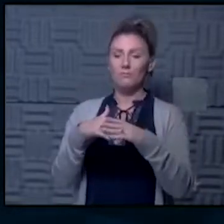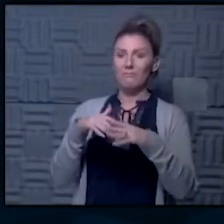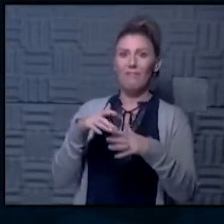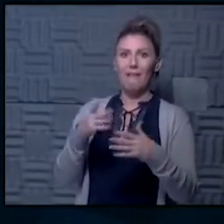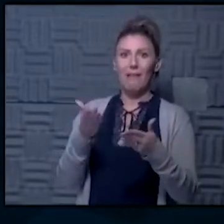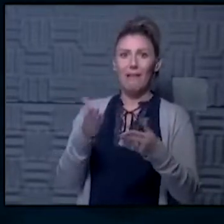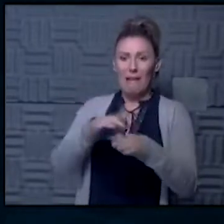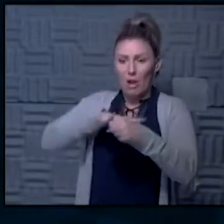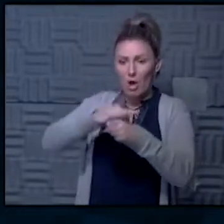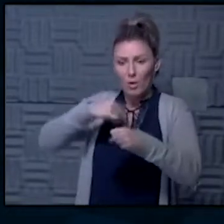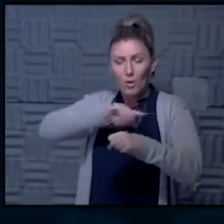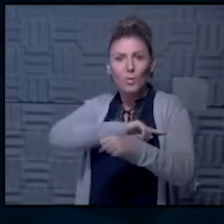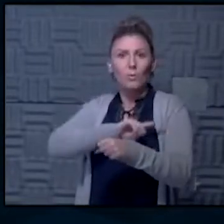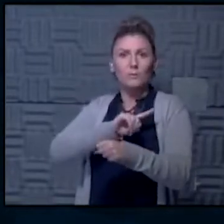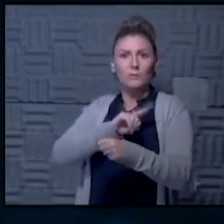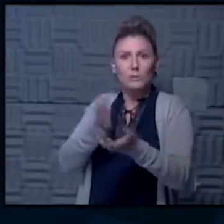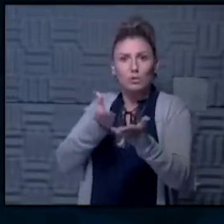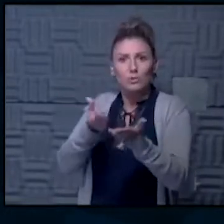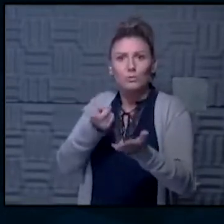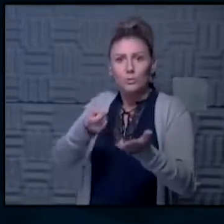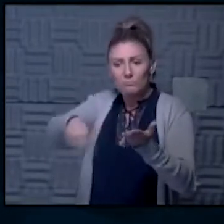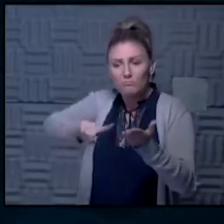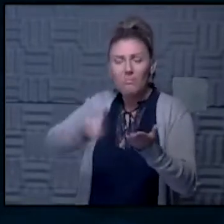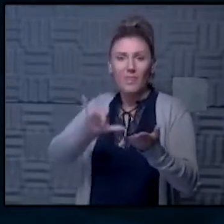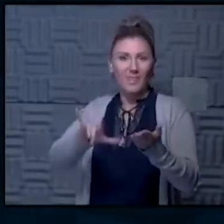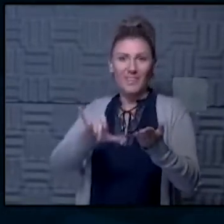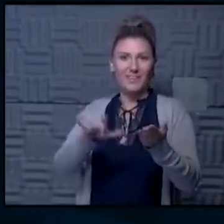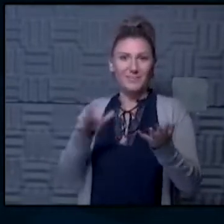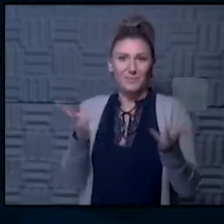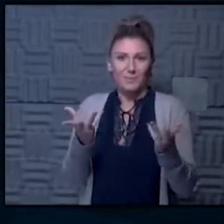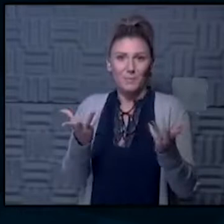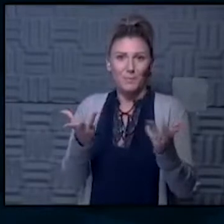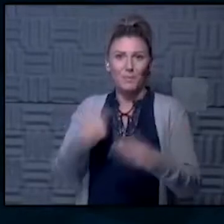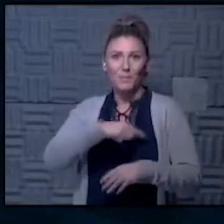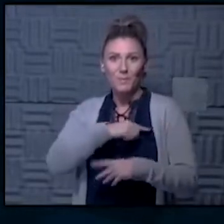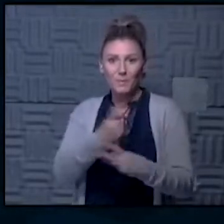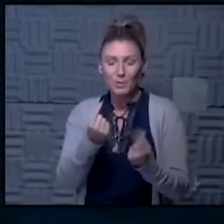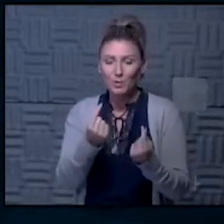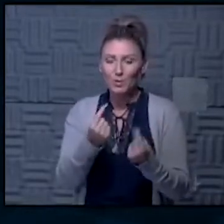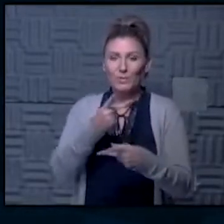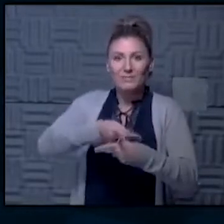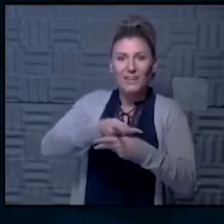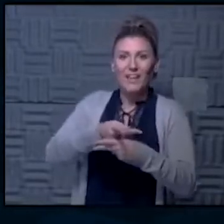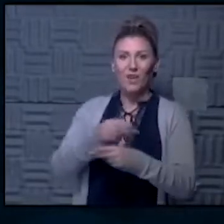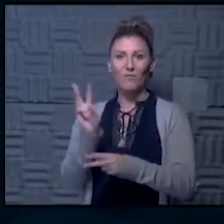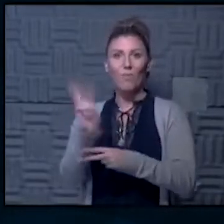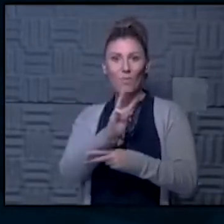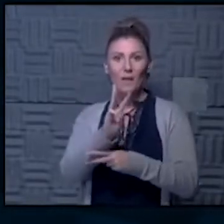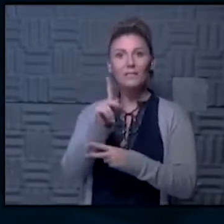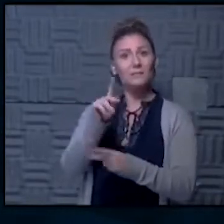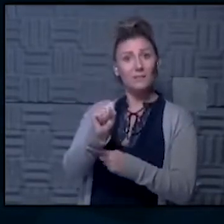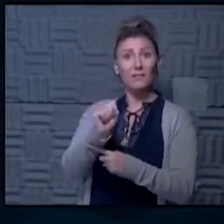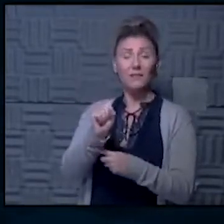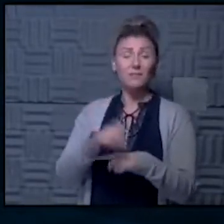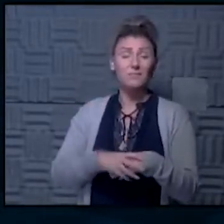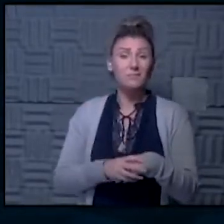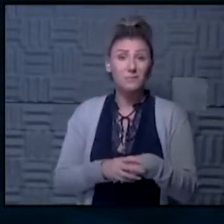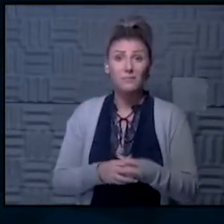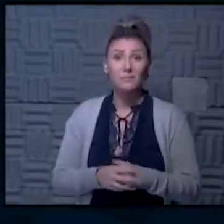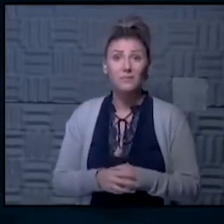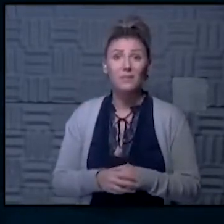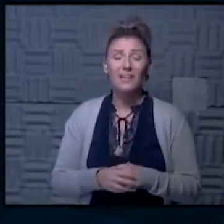area. That's what we do. That's our thing, to take care of Western Kansas. So I think it's just